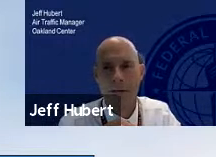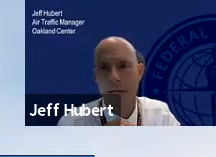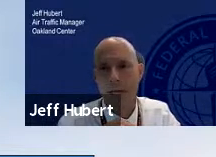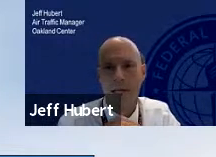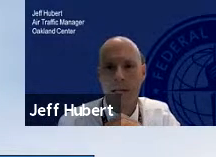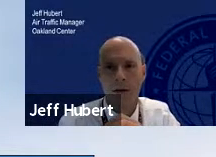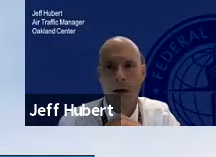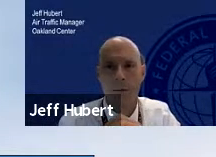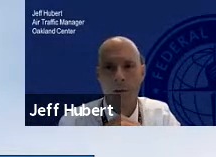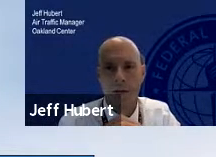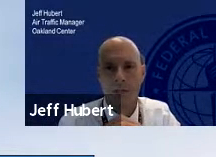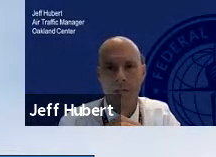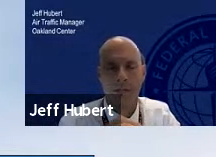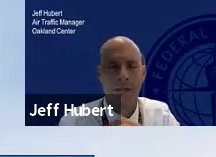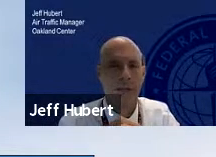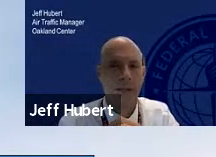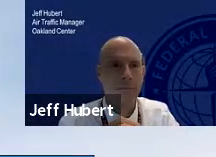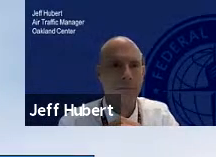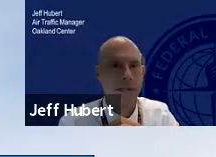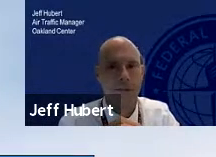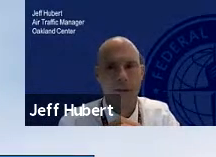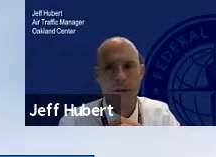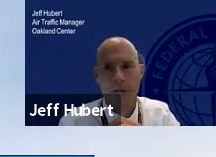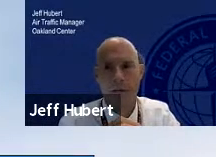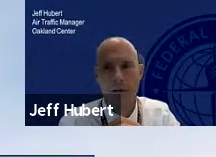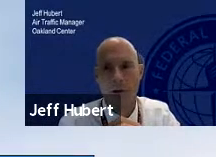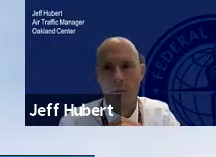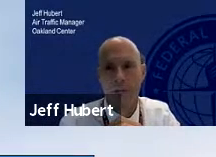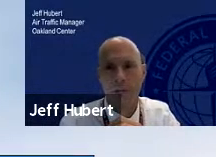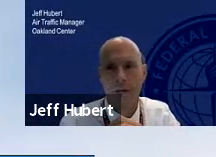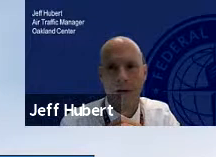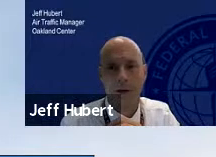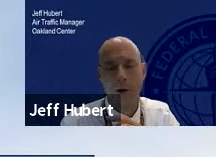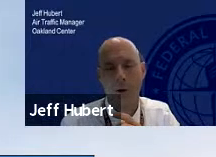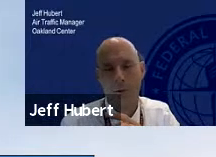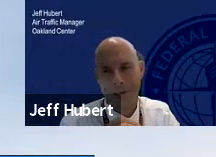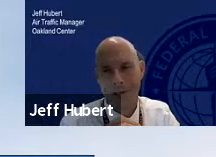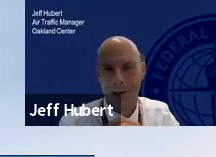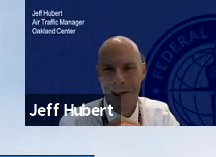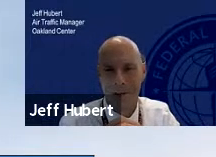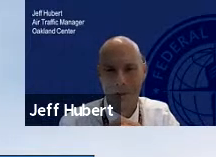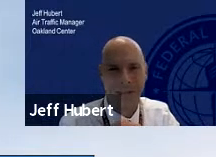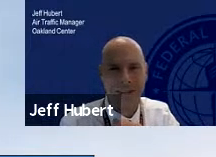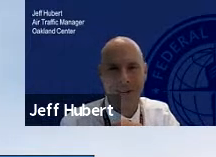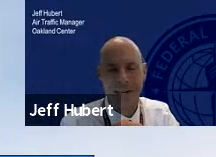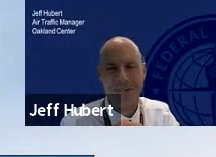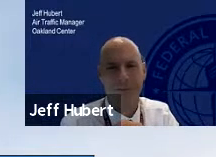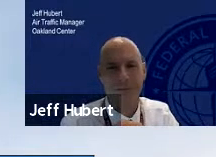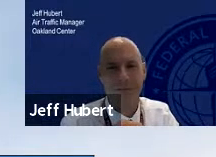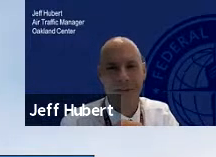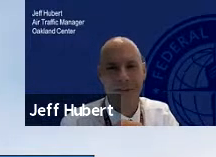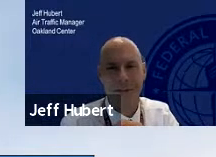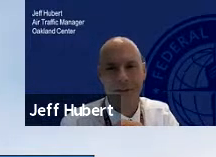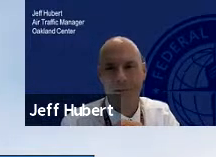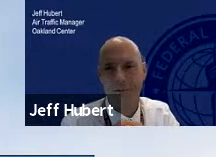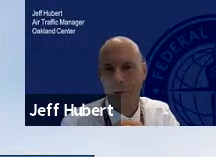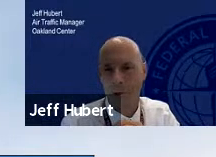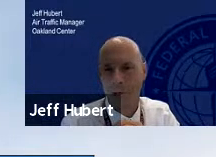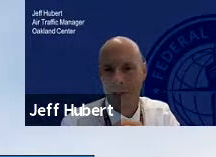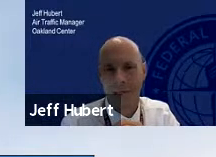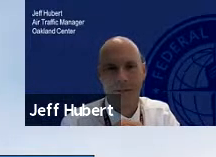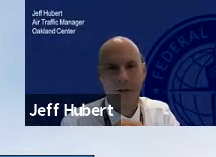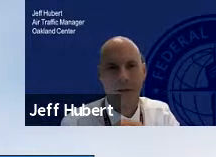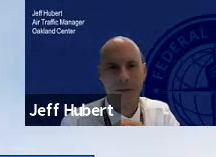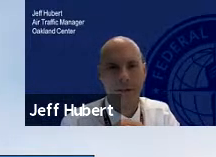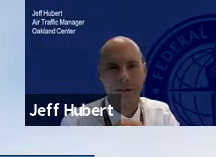Center in Auburn, Washington, Cleveland Center in Oberlin, Ohio, Jacksonville Center, Hilliard,